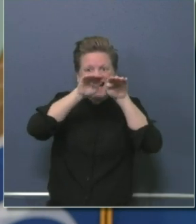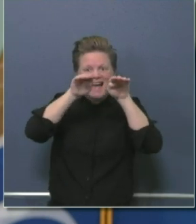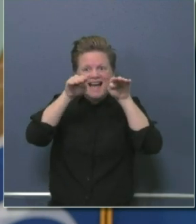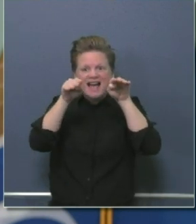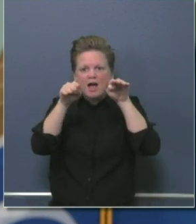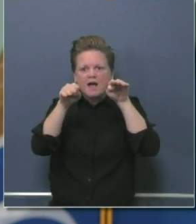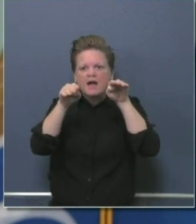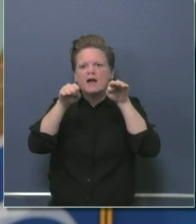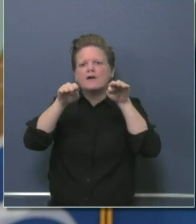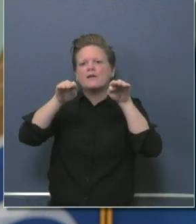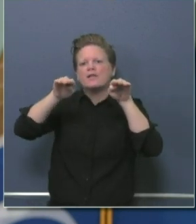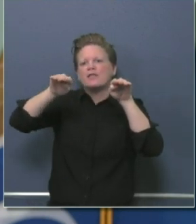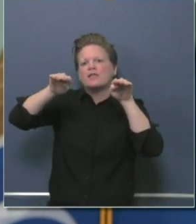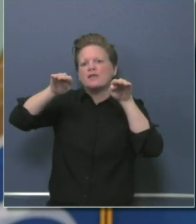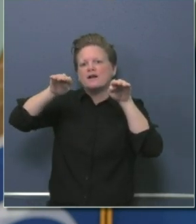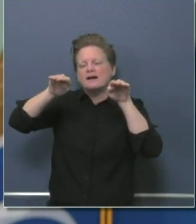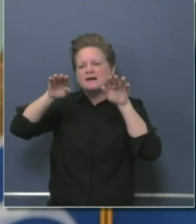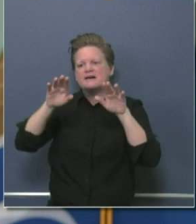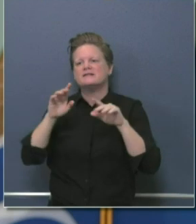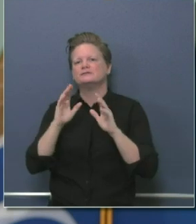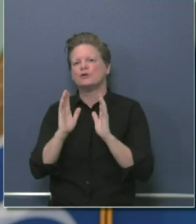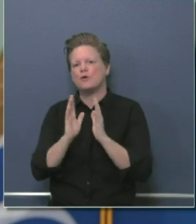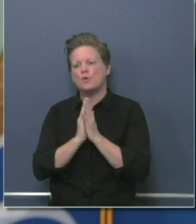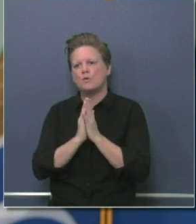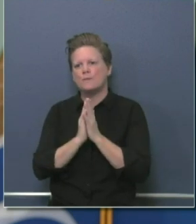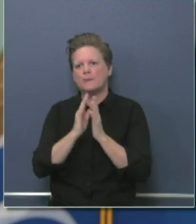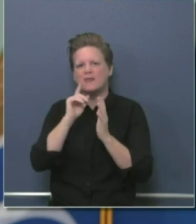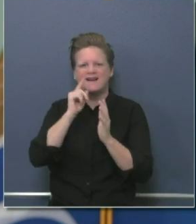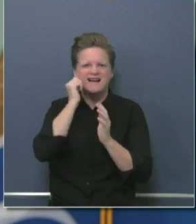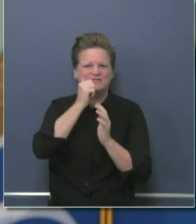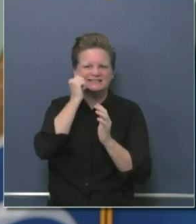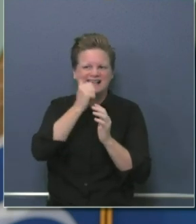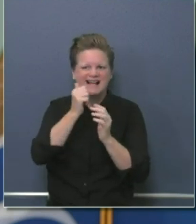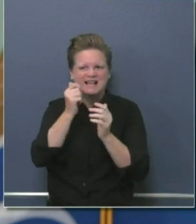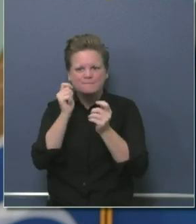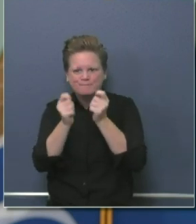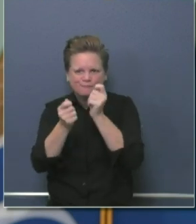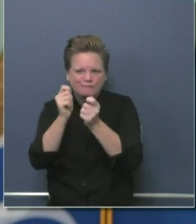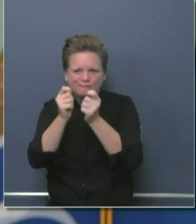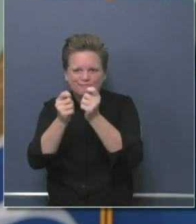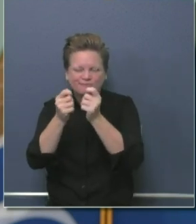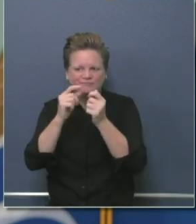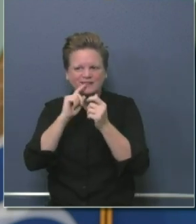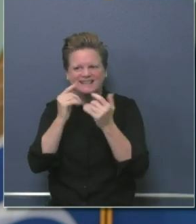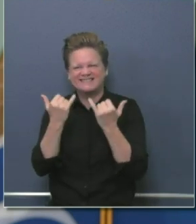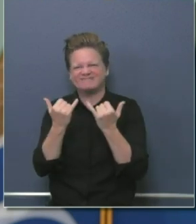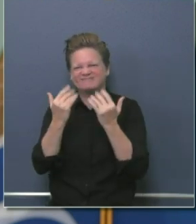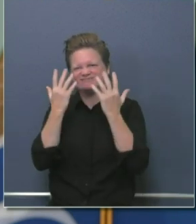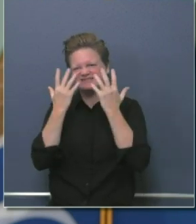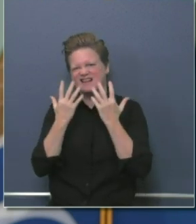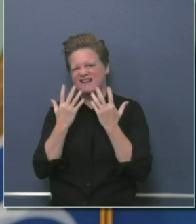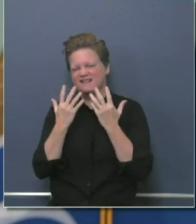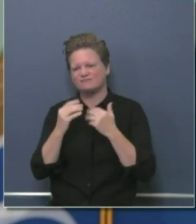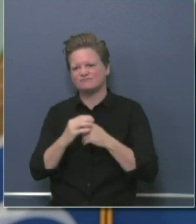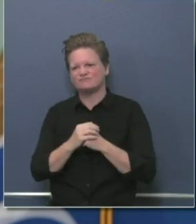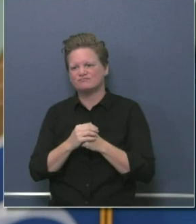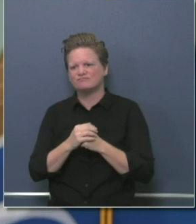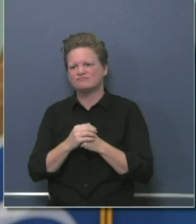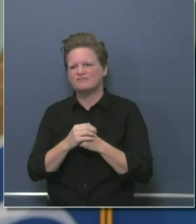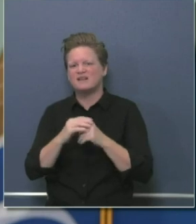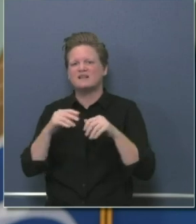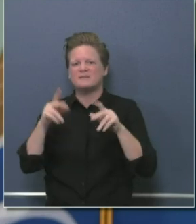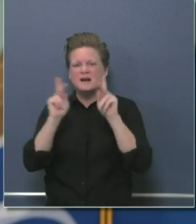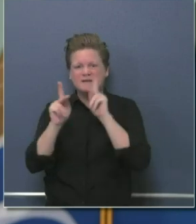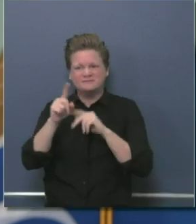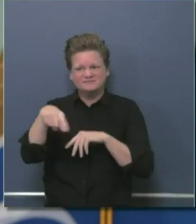and that's the number, sadly, of people who lost their lives in the last 24 hours. The number of people that have tested positive, we're looking at